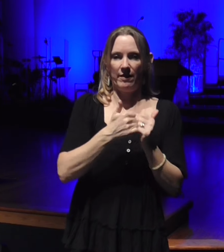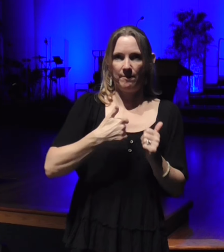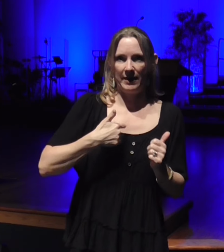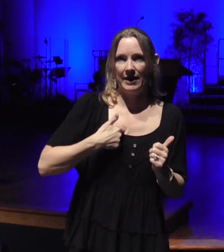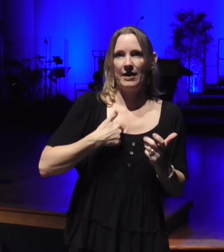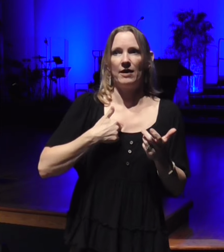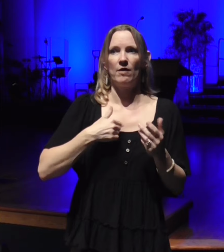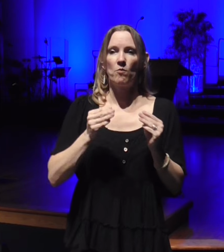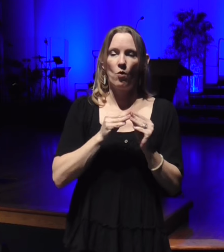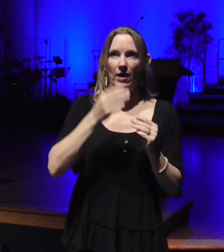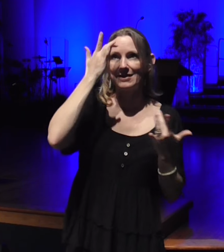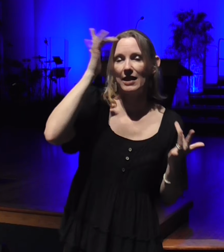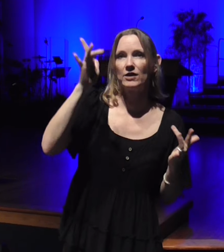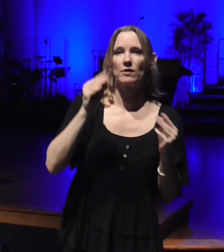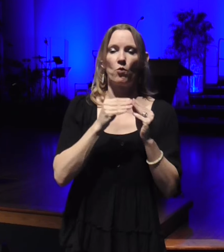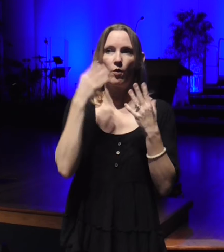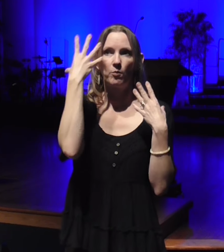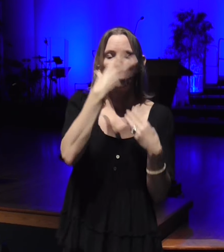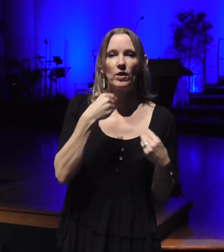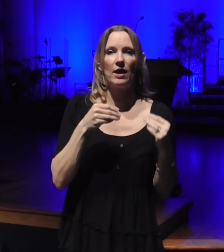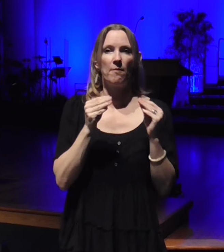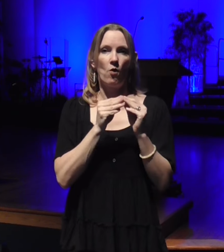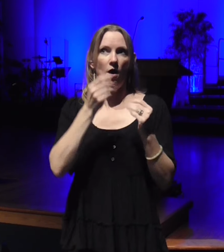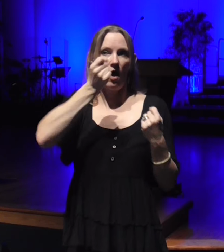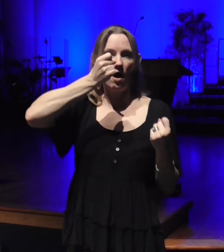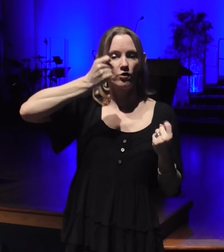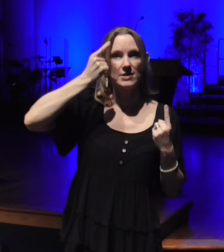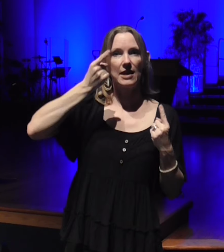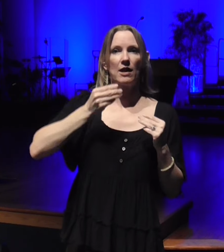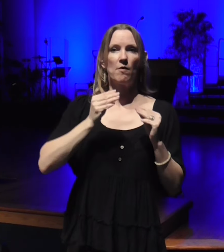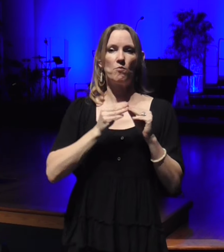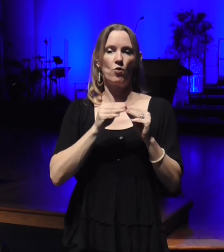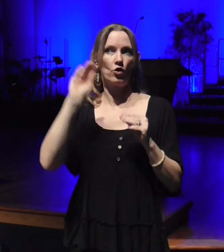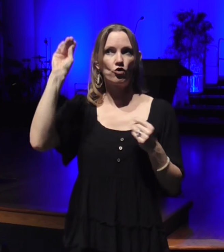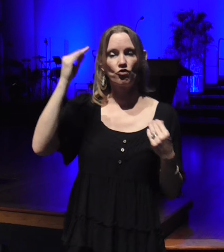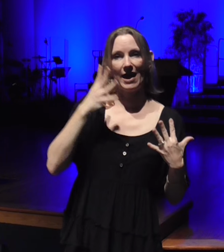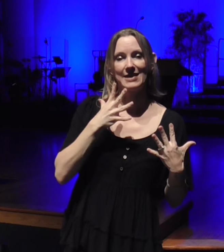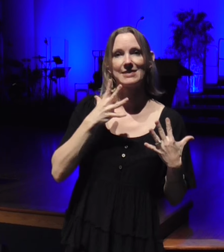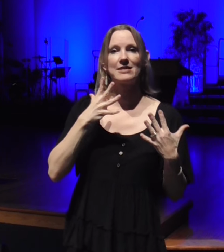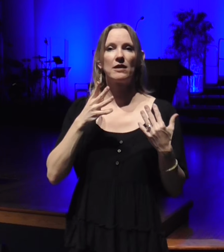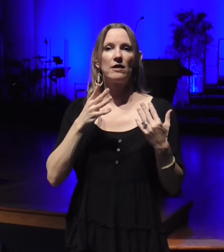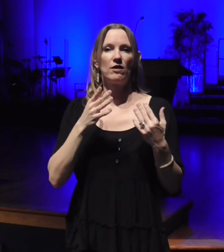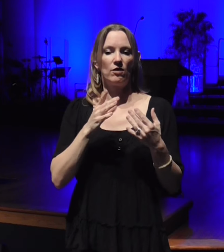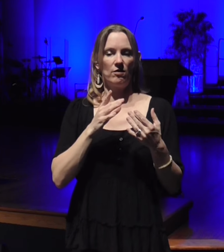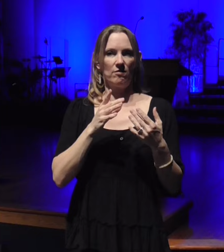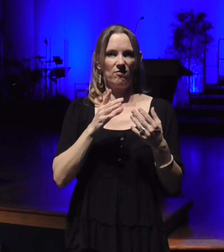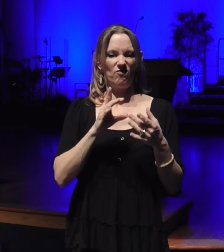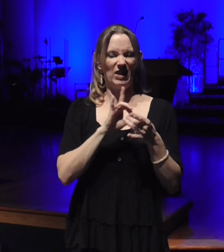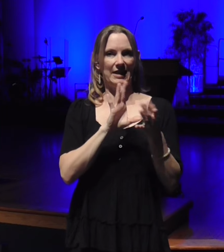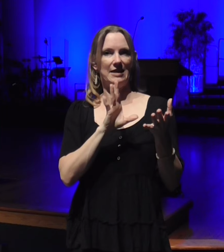intelligence, greater beauty, greater understanding, greater grace and release in all things.